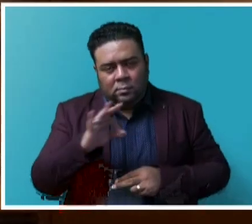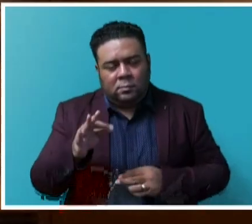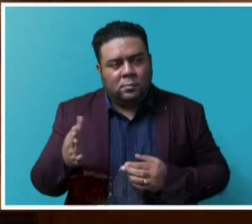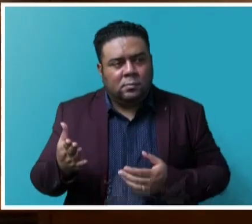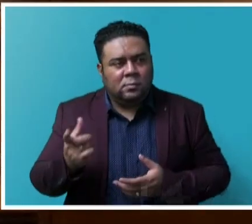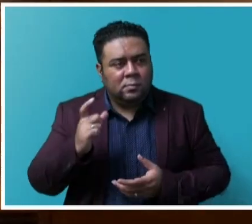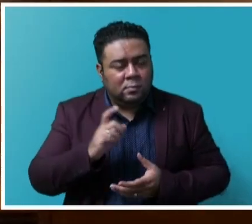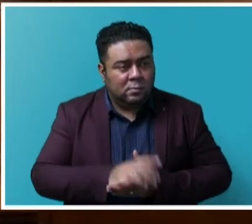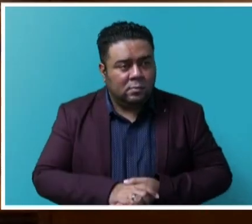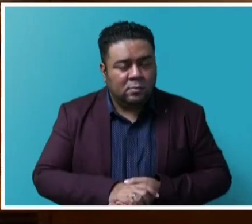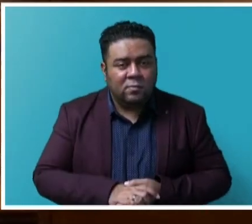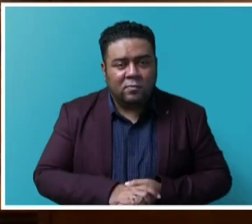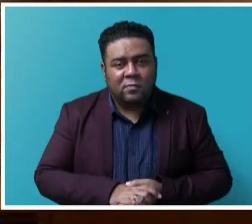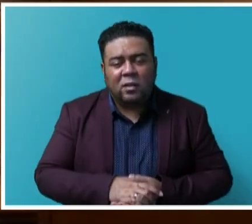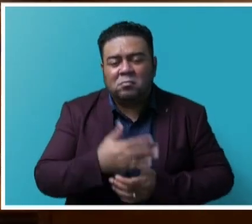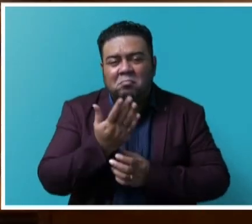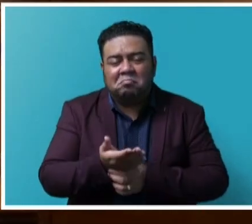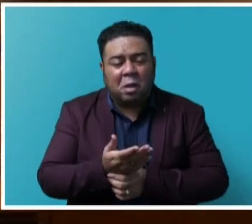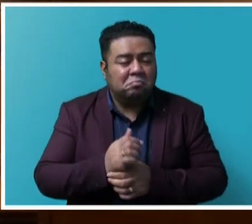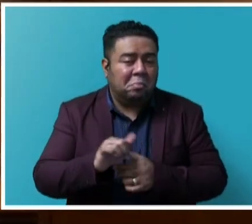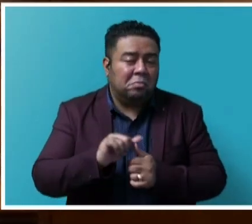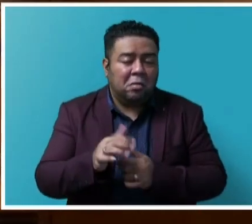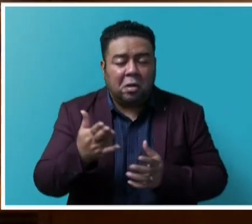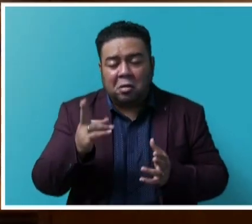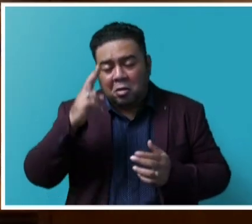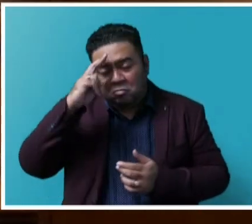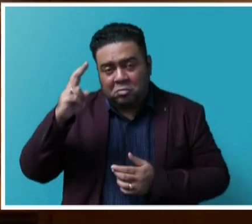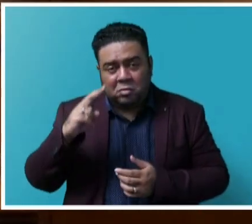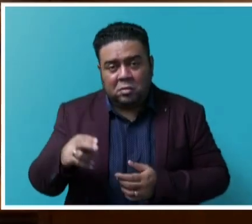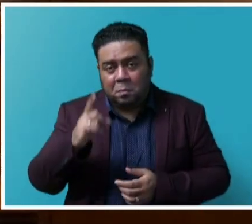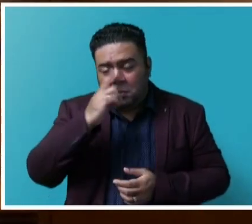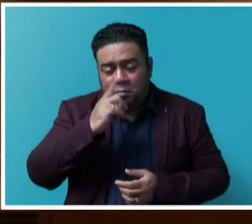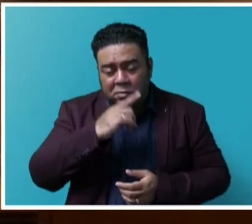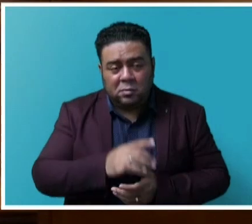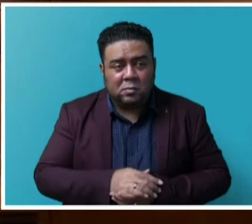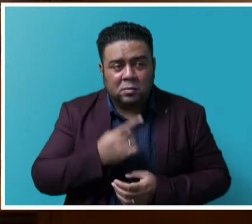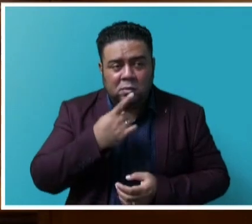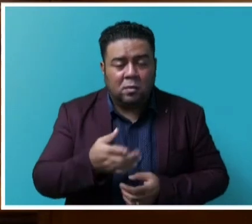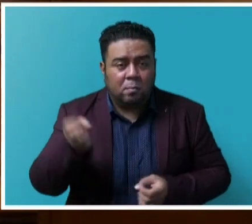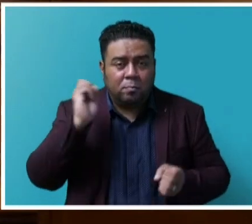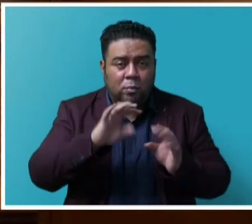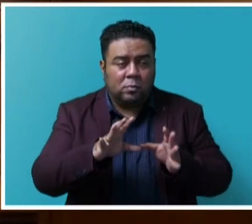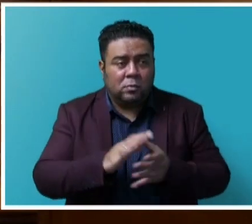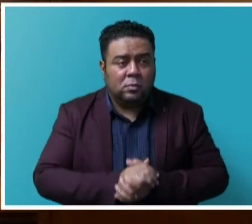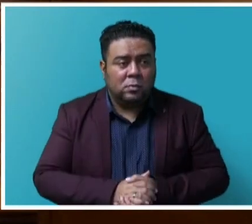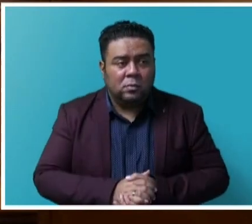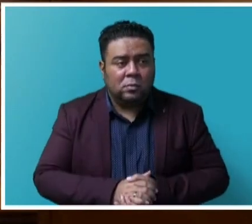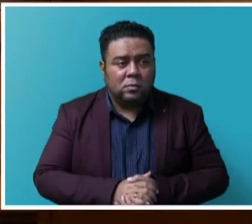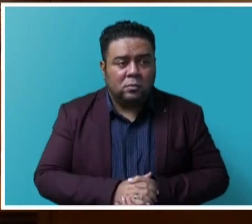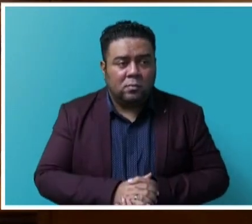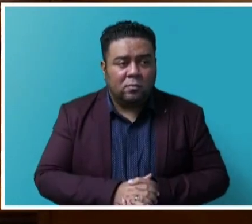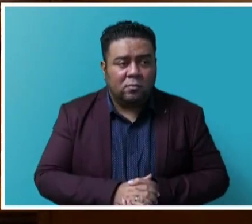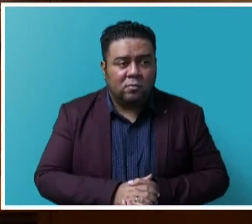classified as a beggar nation. As some sarcastic Fijians post on social media their thoughts, then when